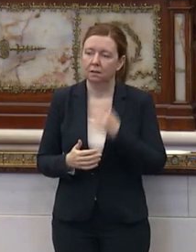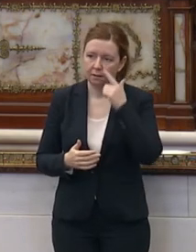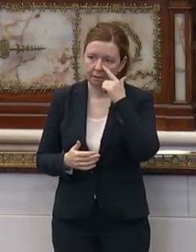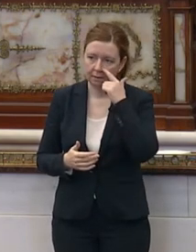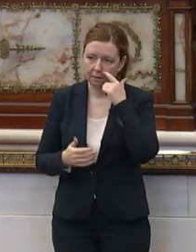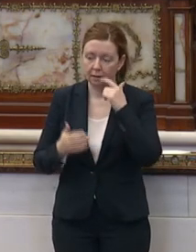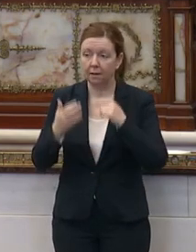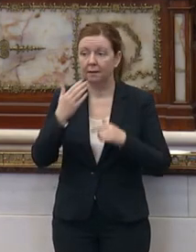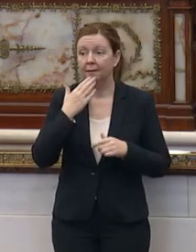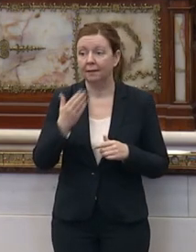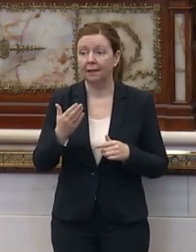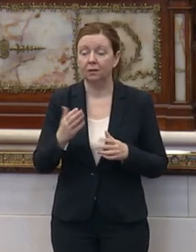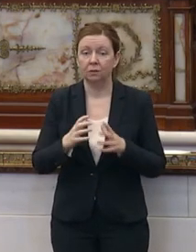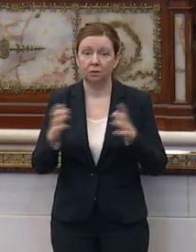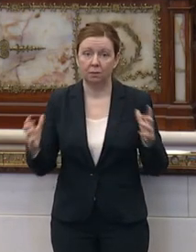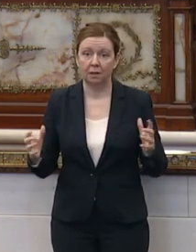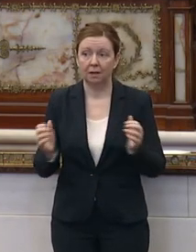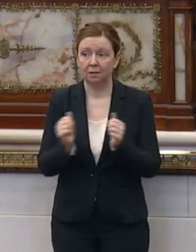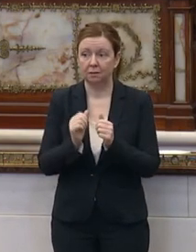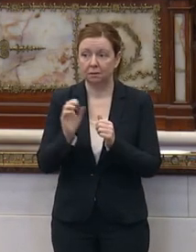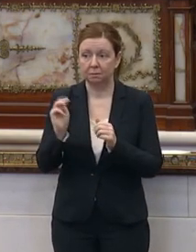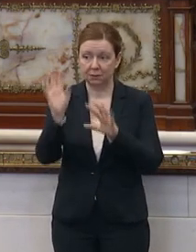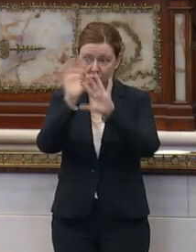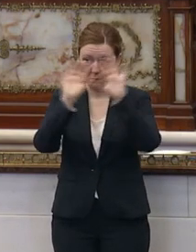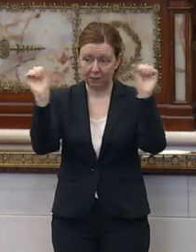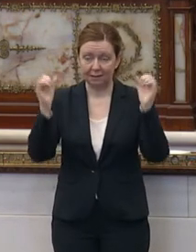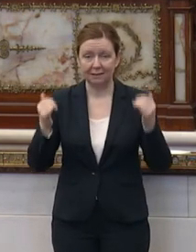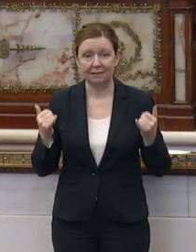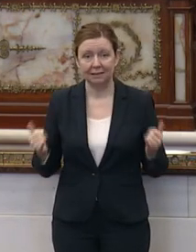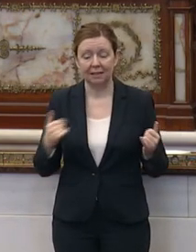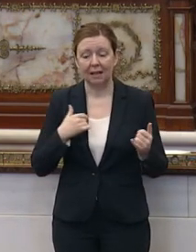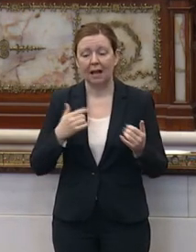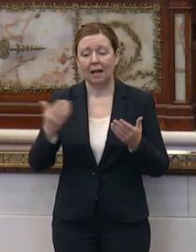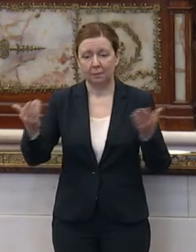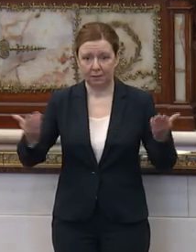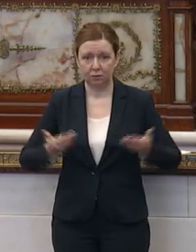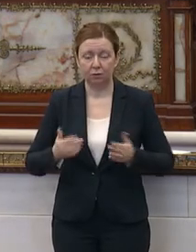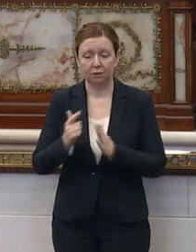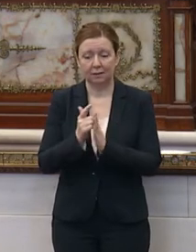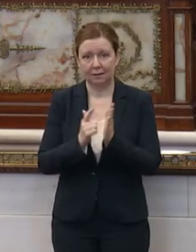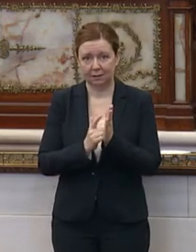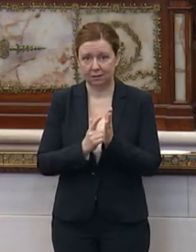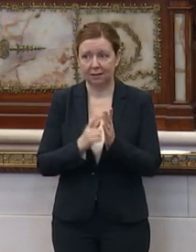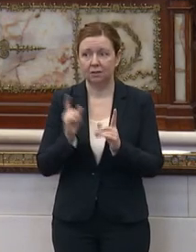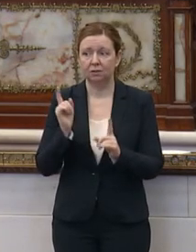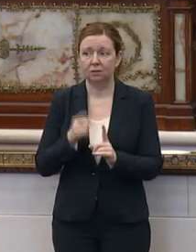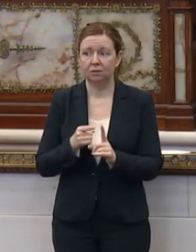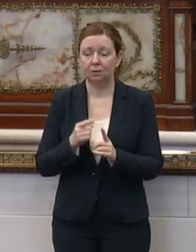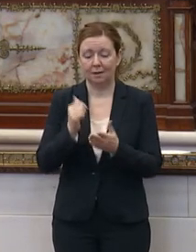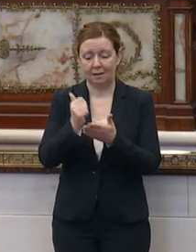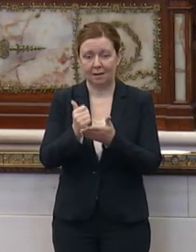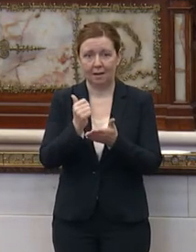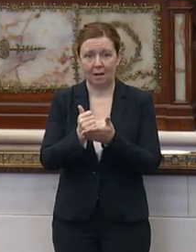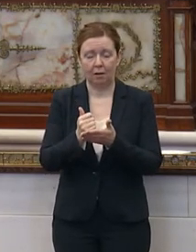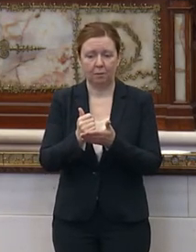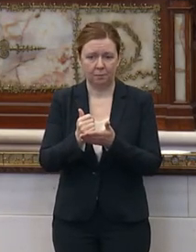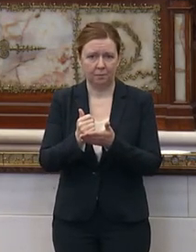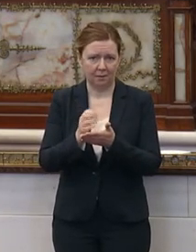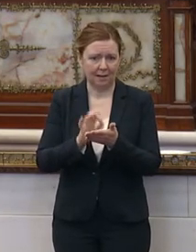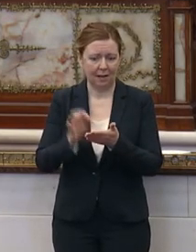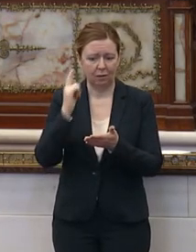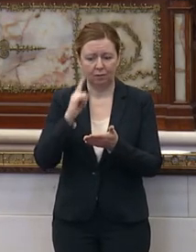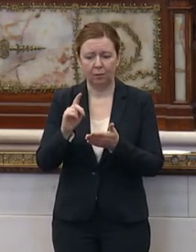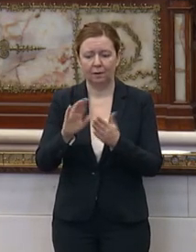Richardson. Thank you. Thank you so much, Mr. President. Today I'm introducing legislation to help account for the City